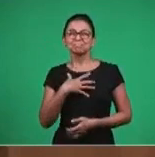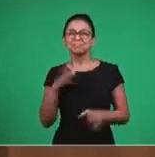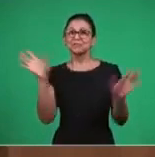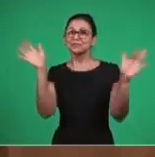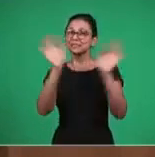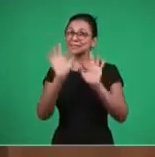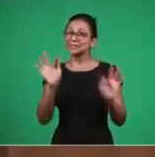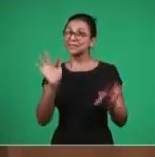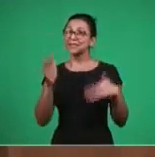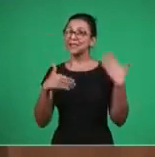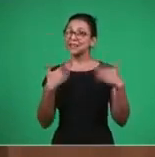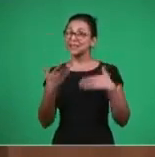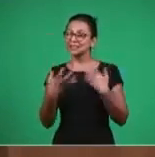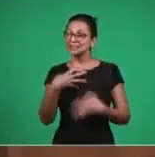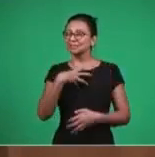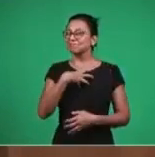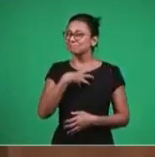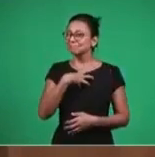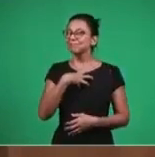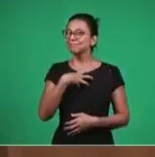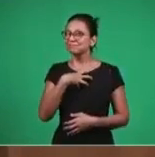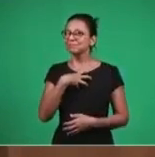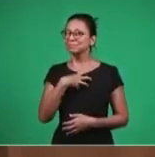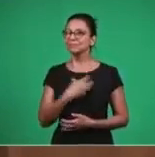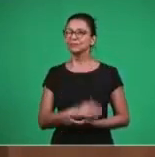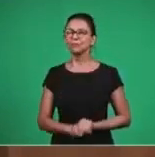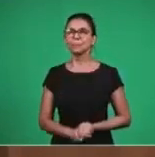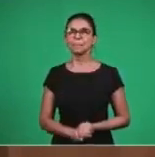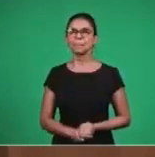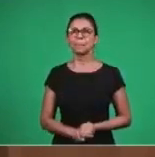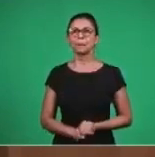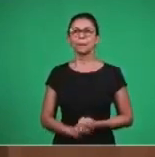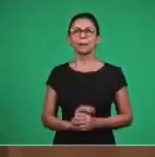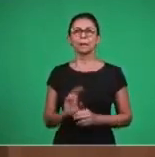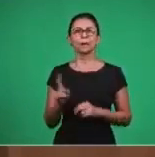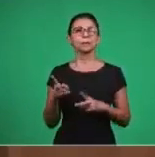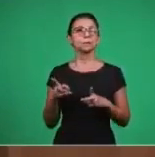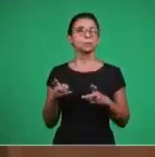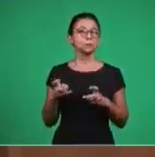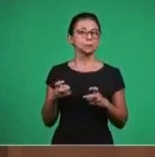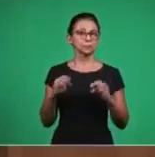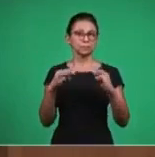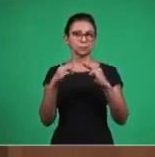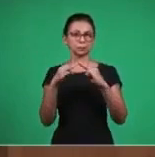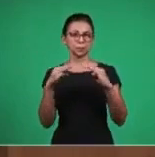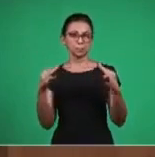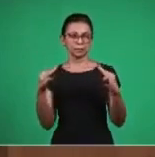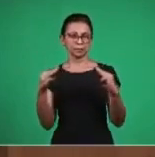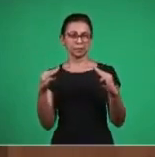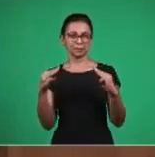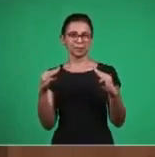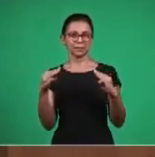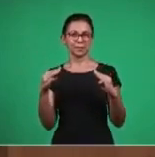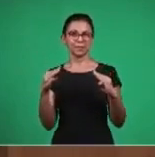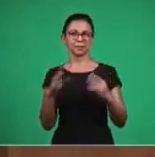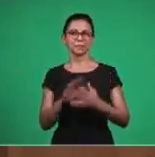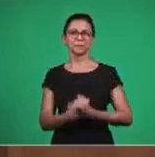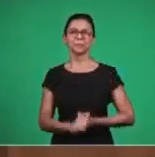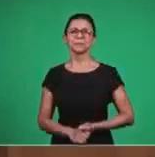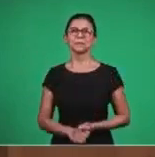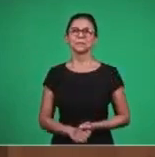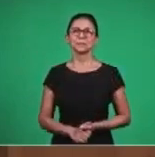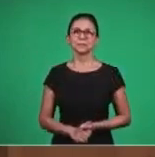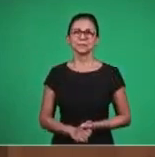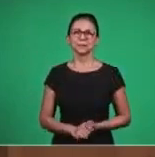With the joy of all people, was a great happiness, observing that this Manaim, this seminar, was